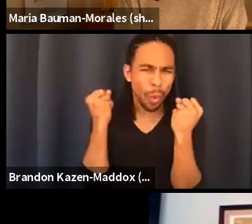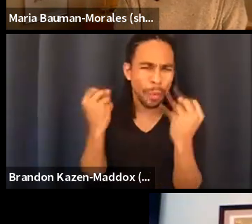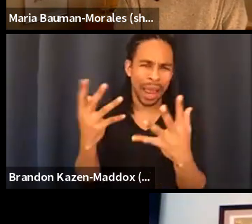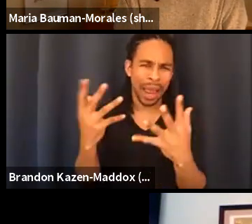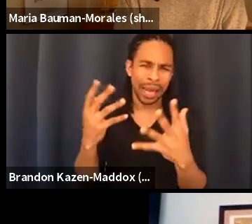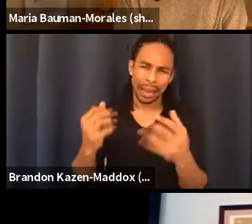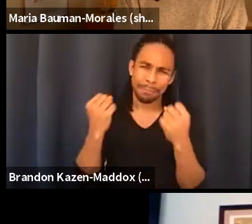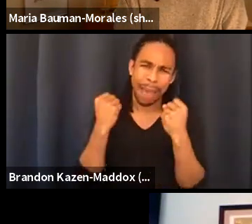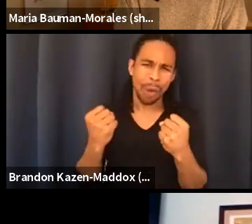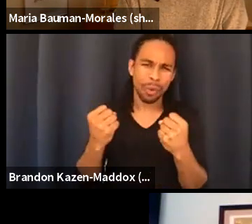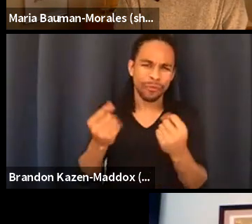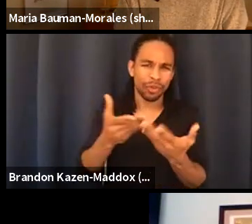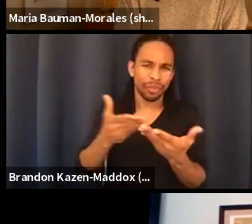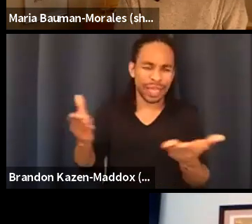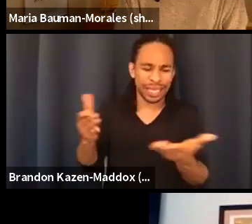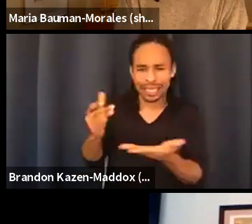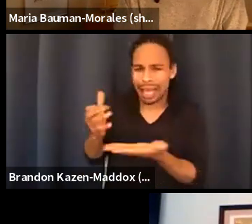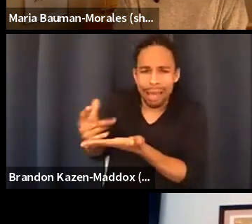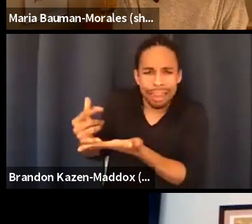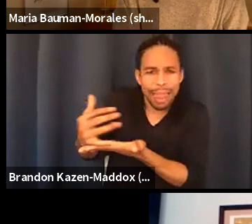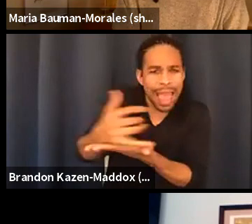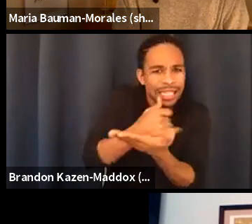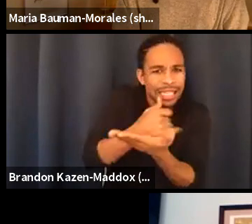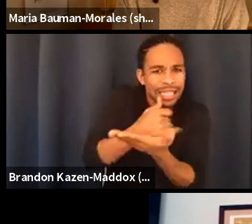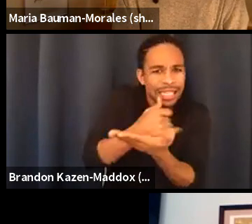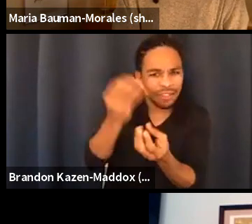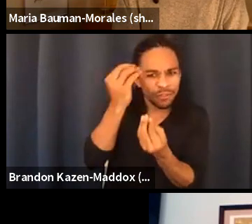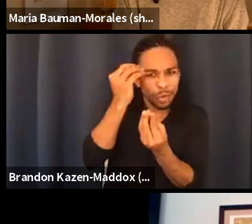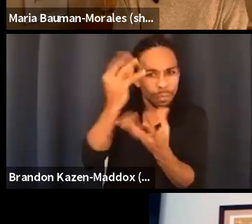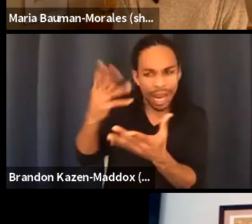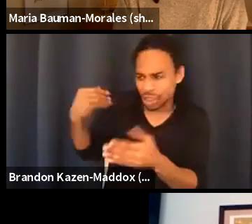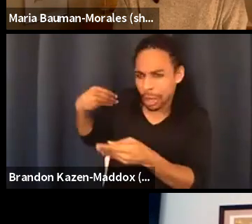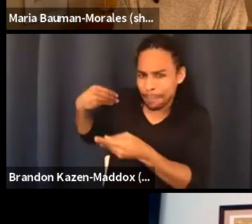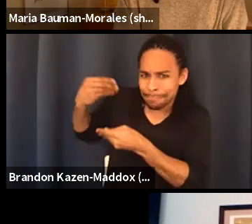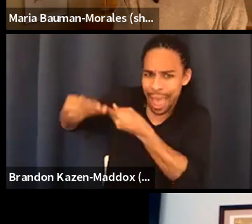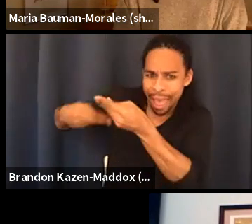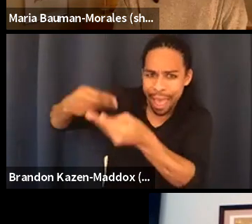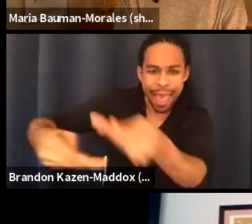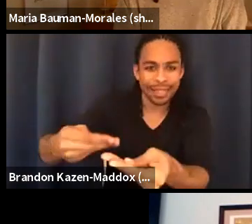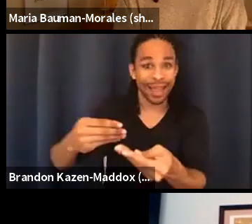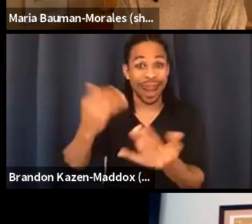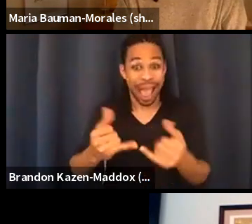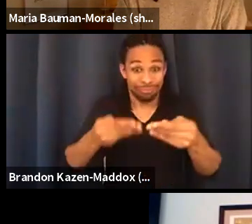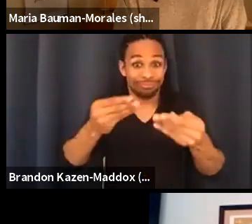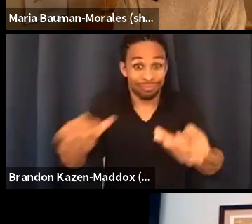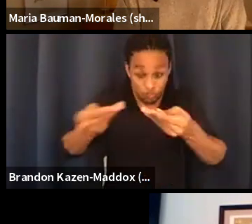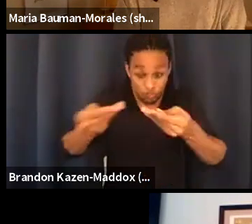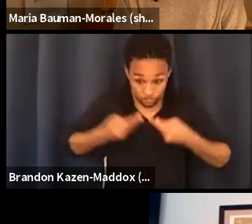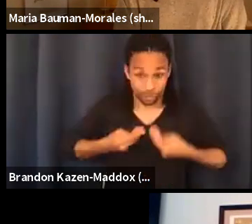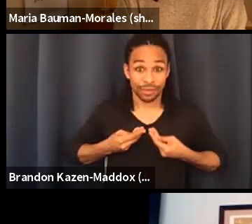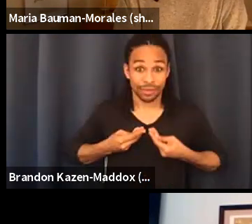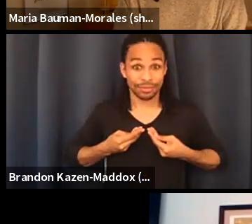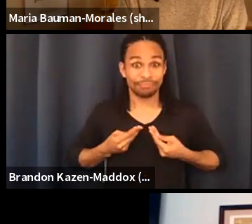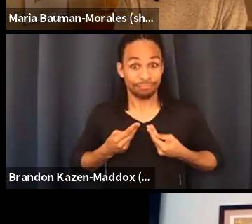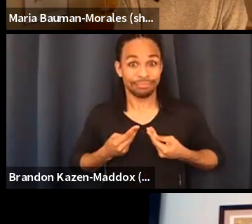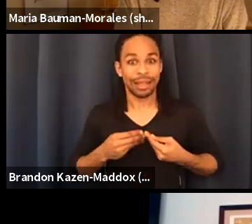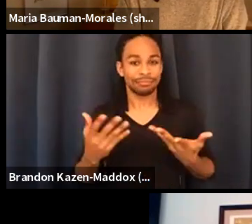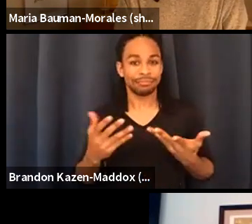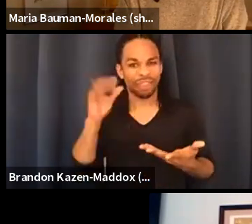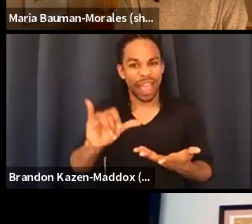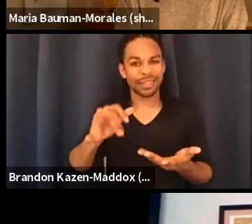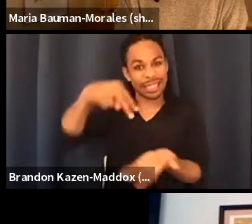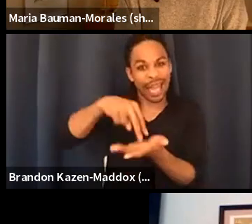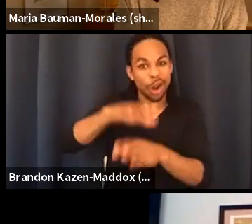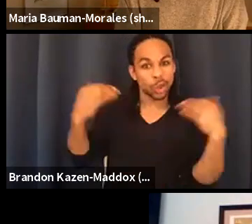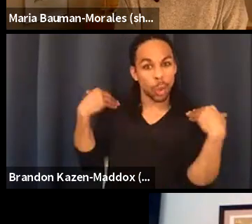information, you know. It's so funny what Miguel said earlier, you know, this idea of connecting